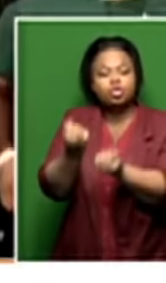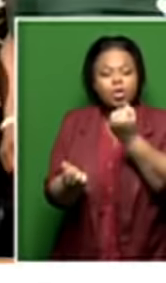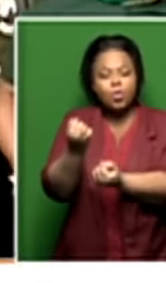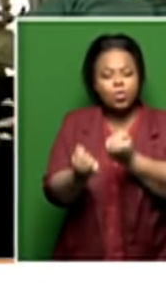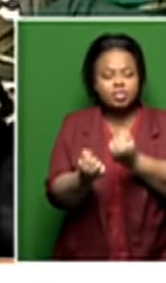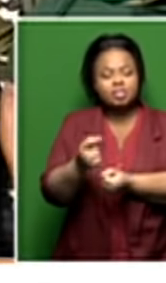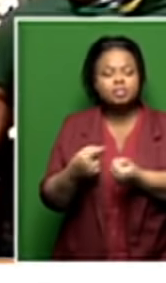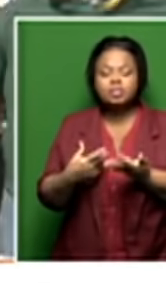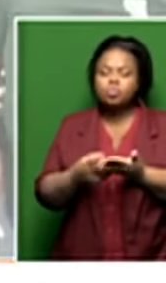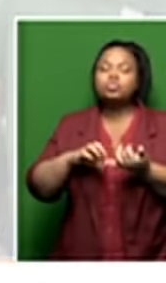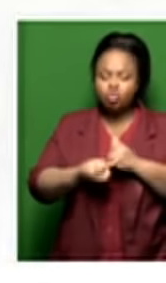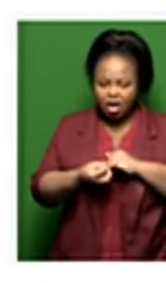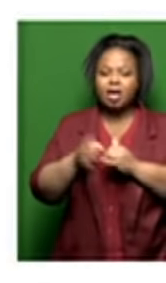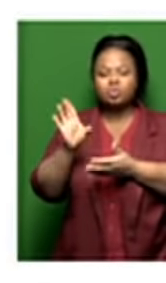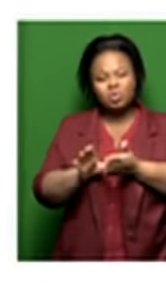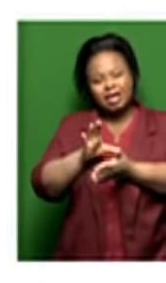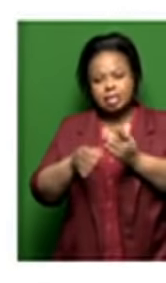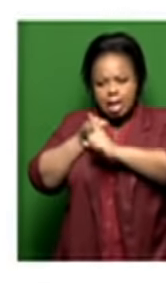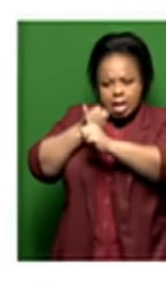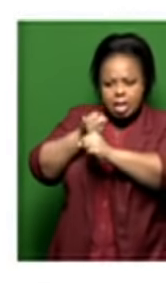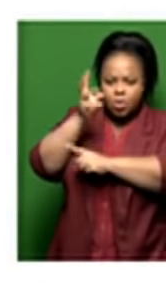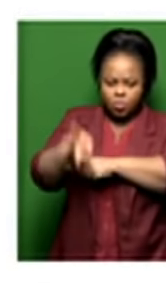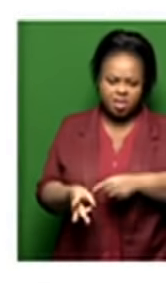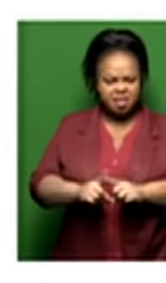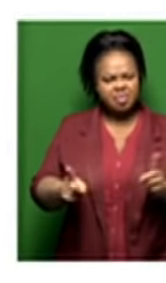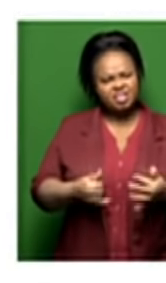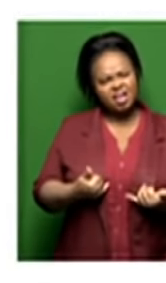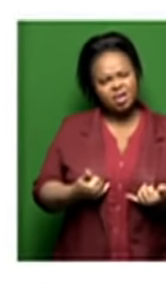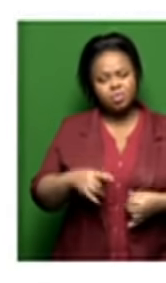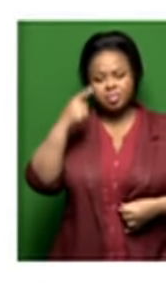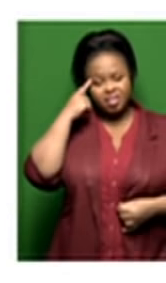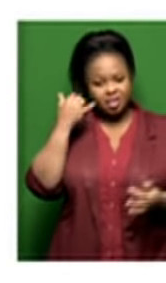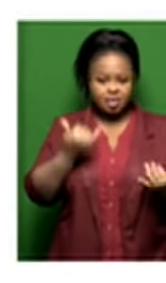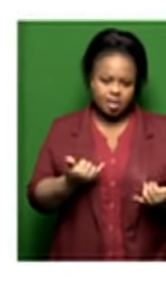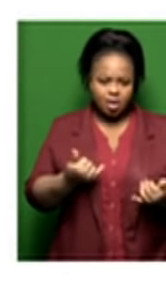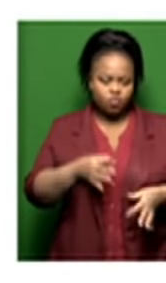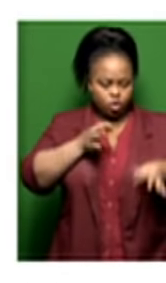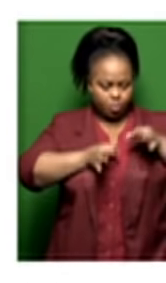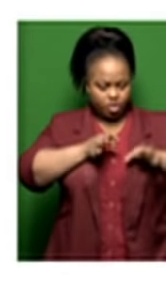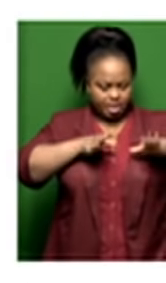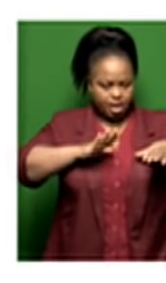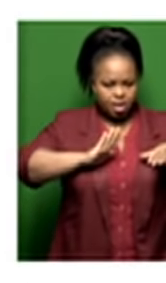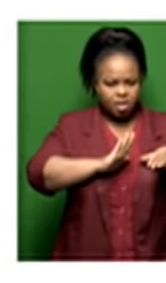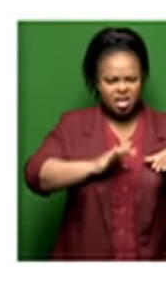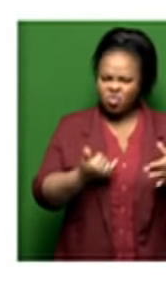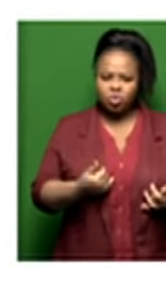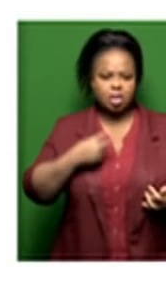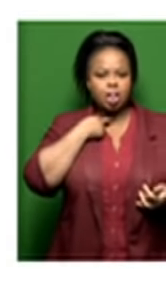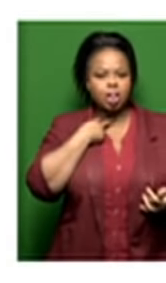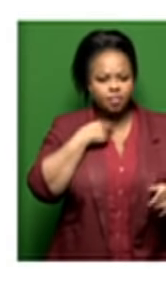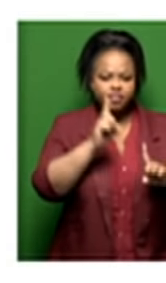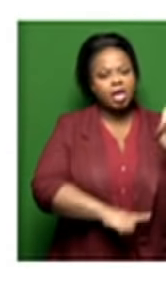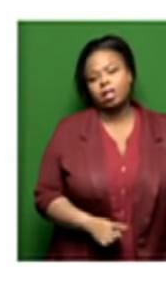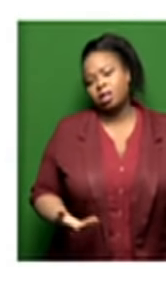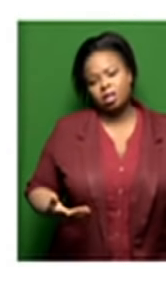to look into this. The political, I'll say, pushback, it is the one that now seems to be on the side. It's not working now. It did